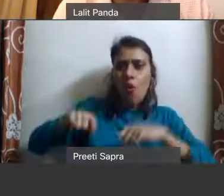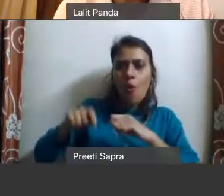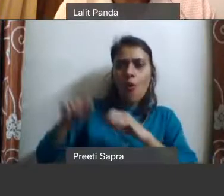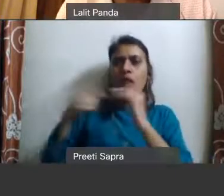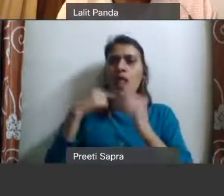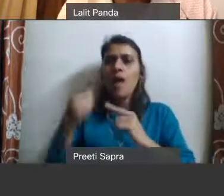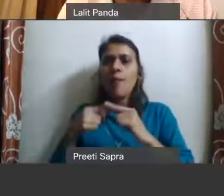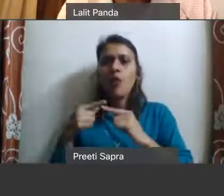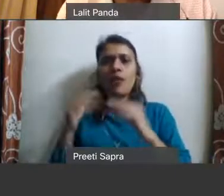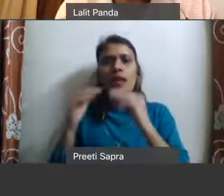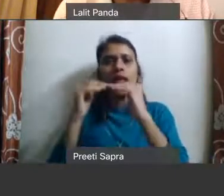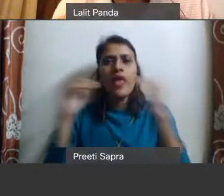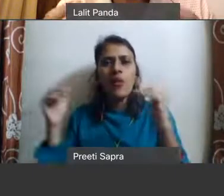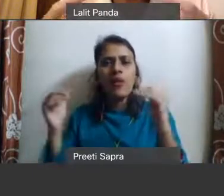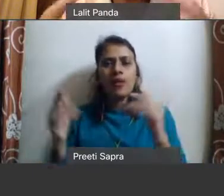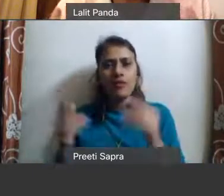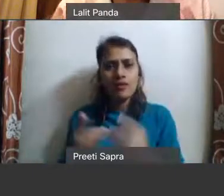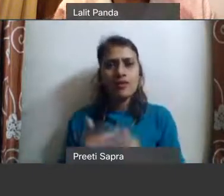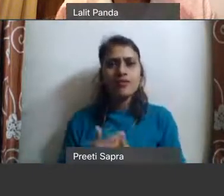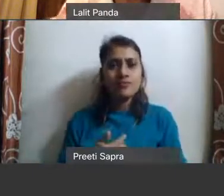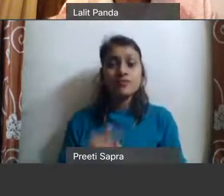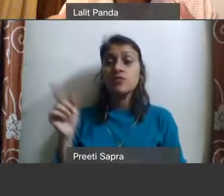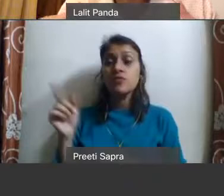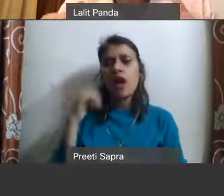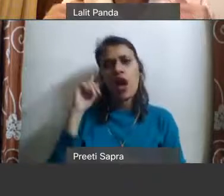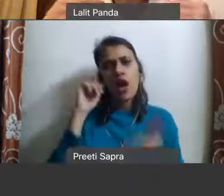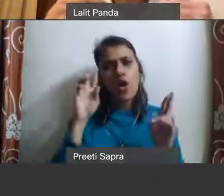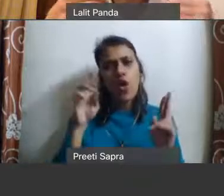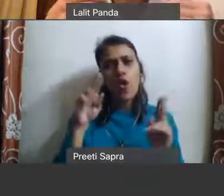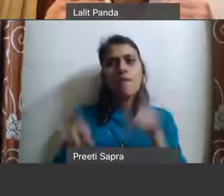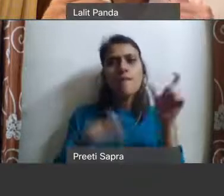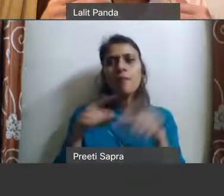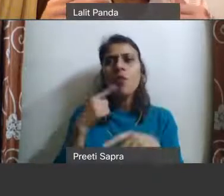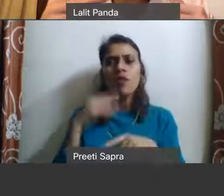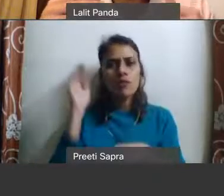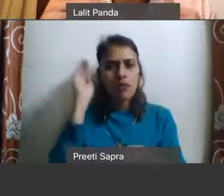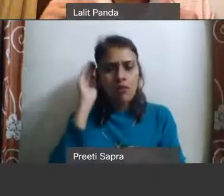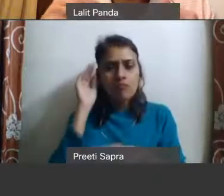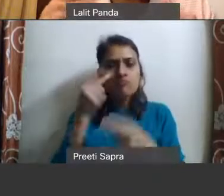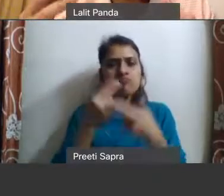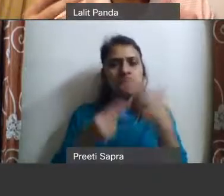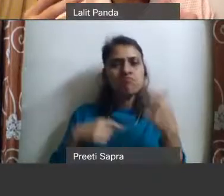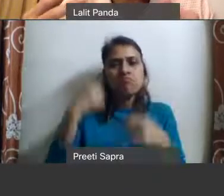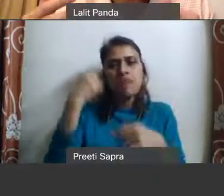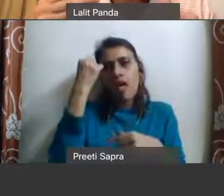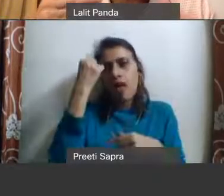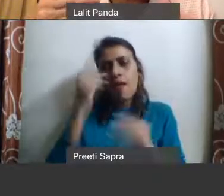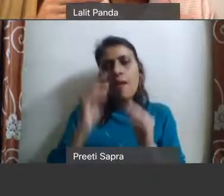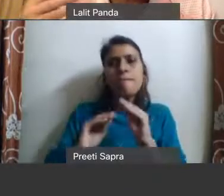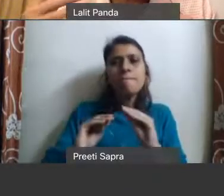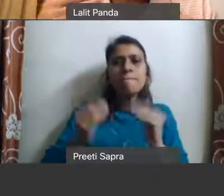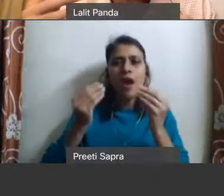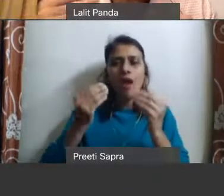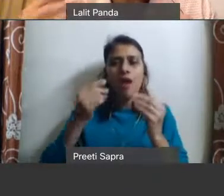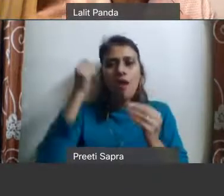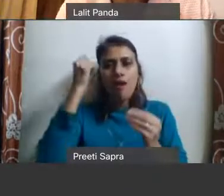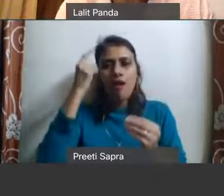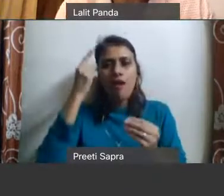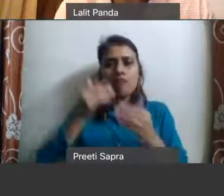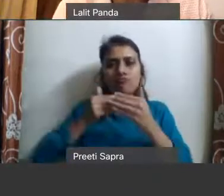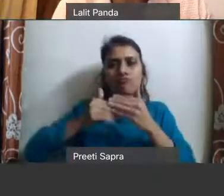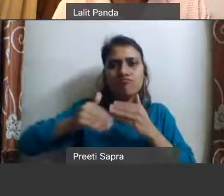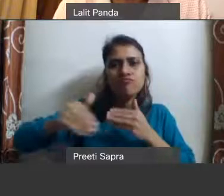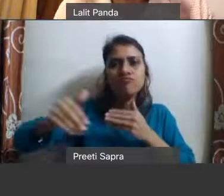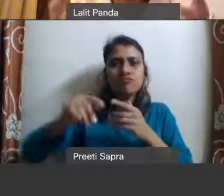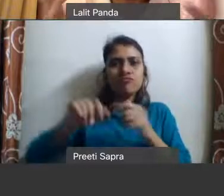equality, I can hope that those who have listened to us can get a little bit of an understanding about how better we can push the envelope